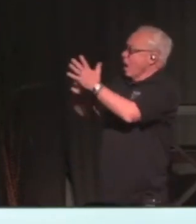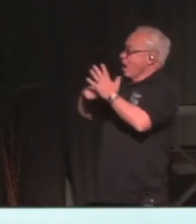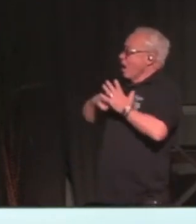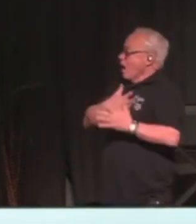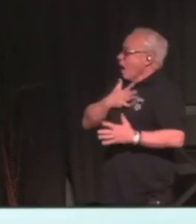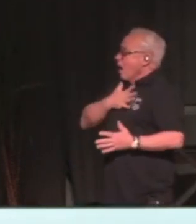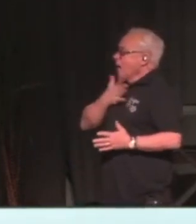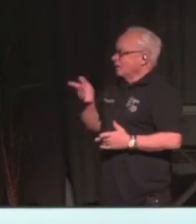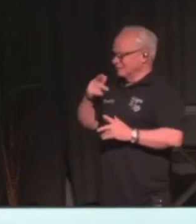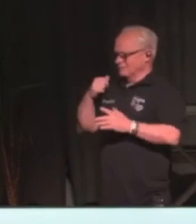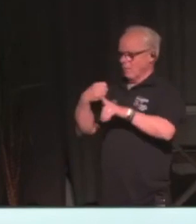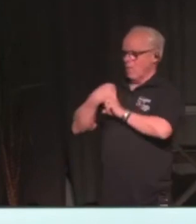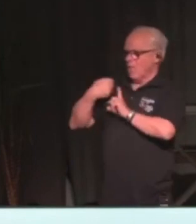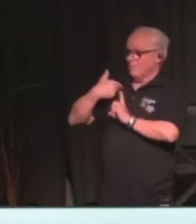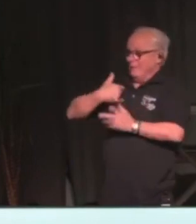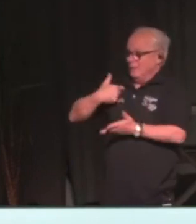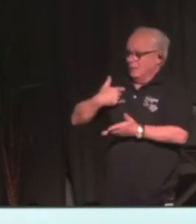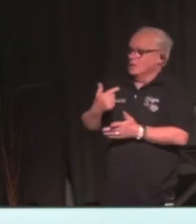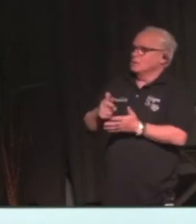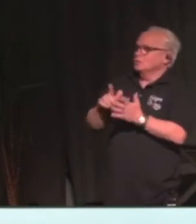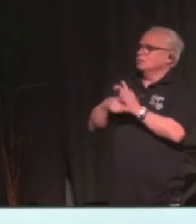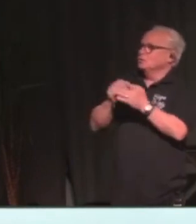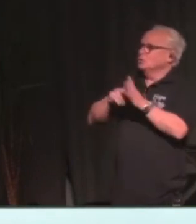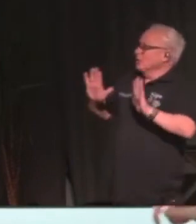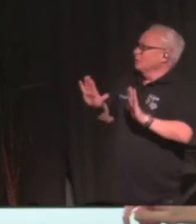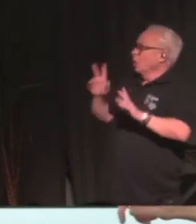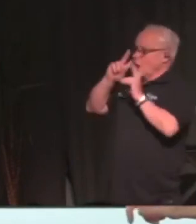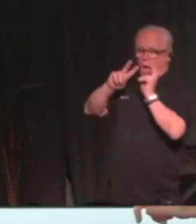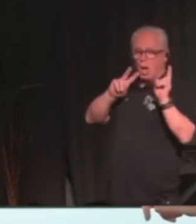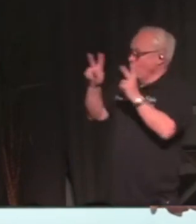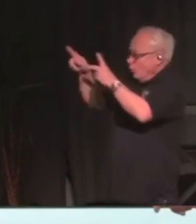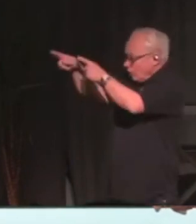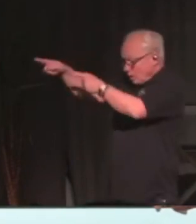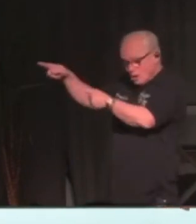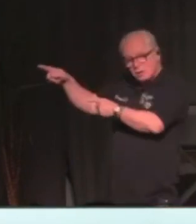that impacts the whole of John's being, and he stopped and says, look,